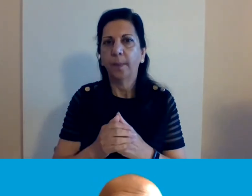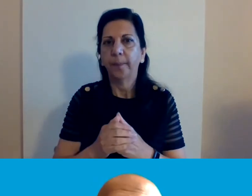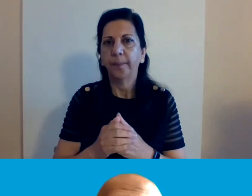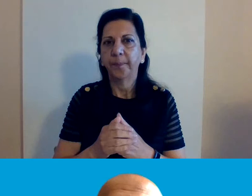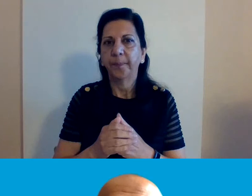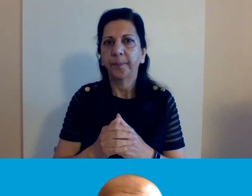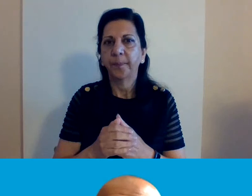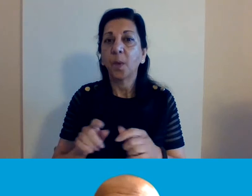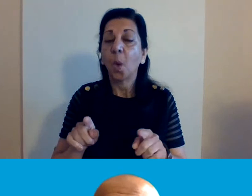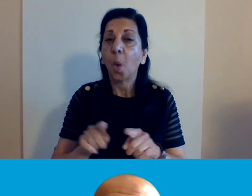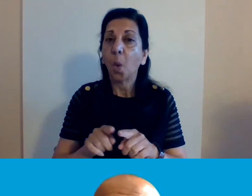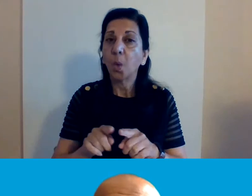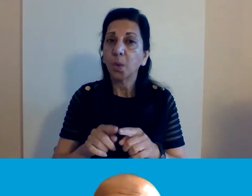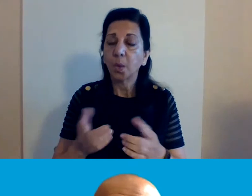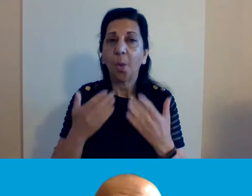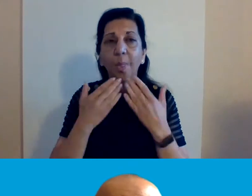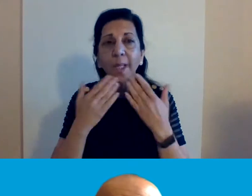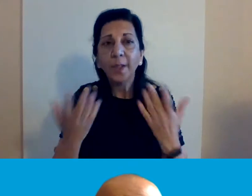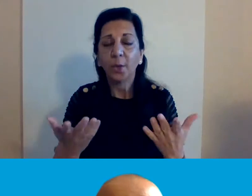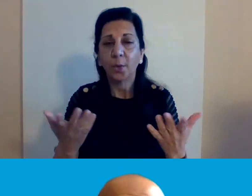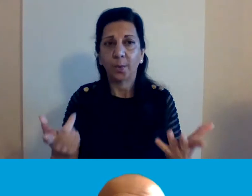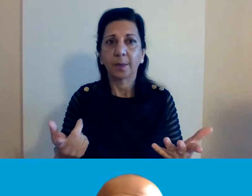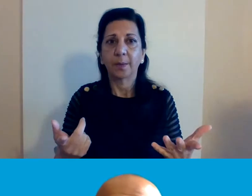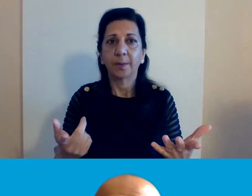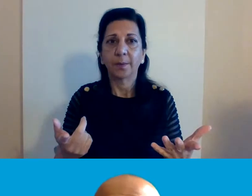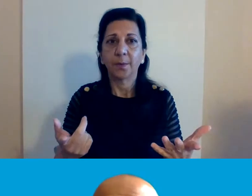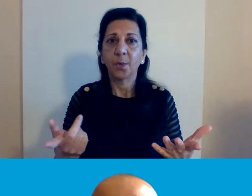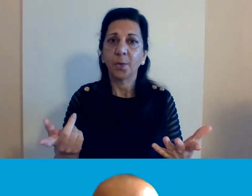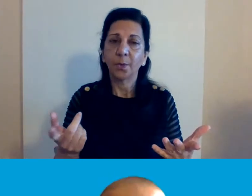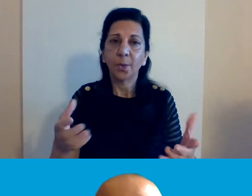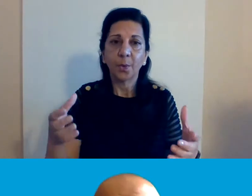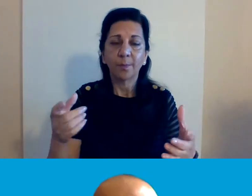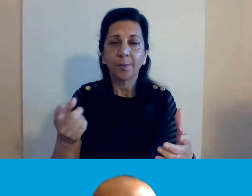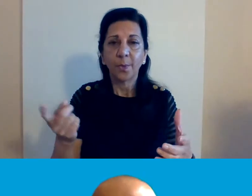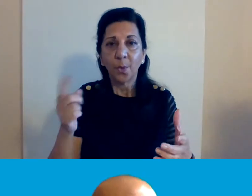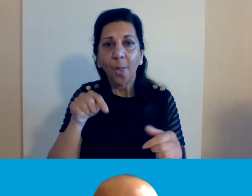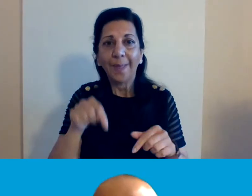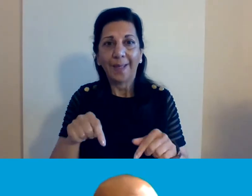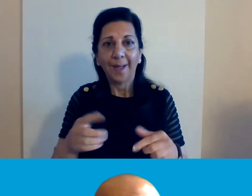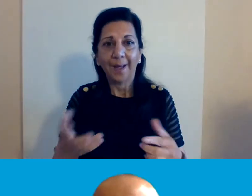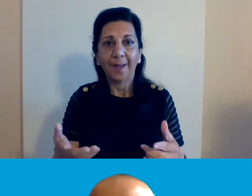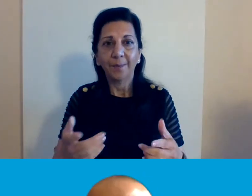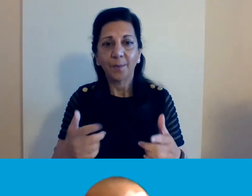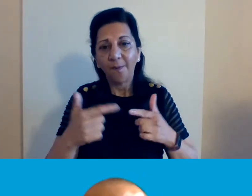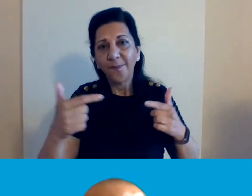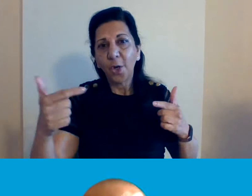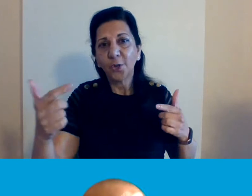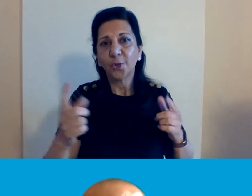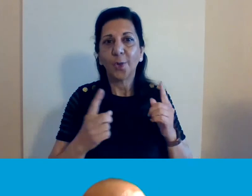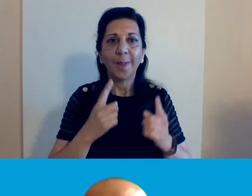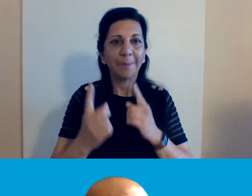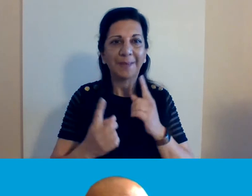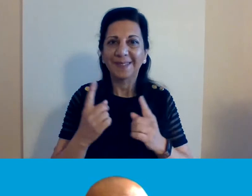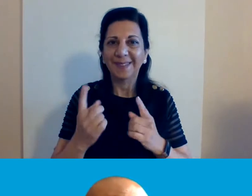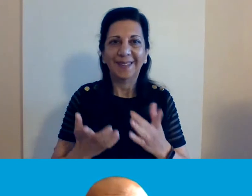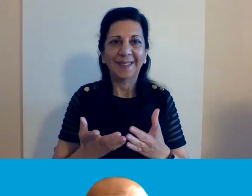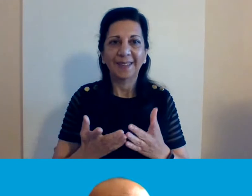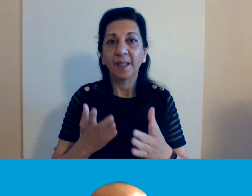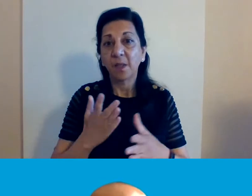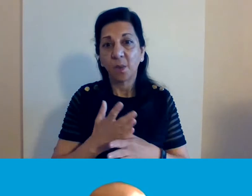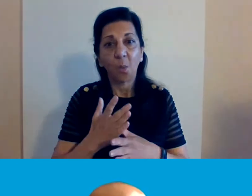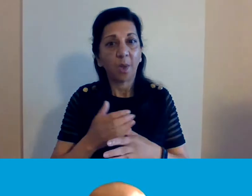the way we've managed to do this. And it was a real challenge, potentially, on a virtual call. I think the questions have worked really well.